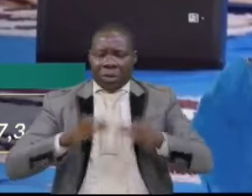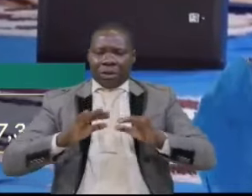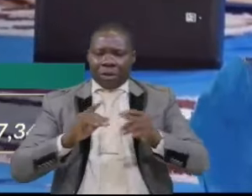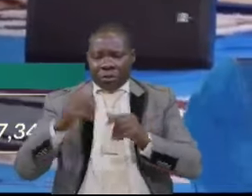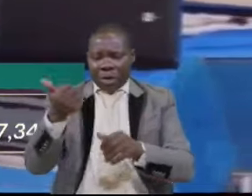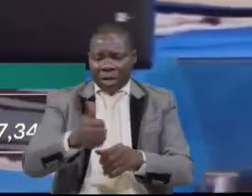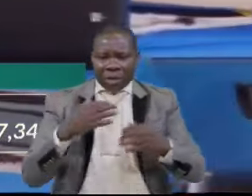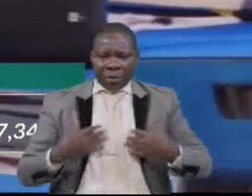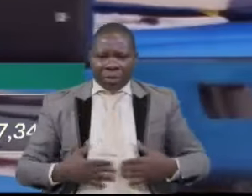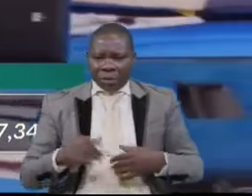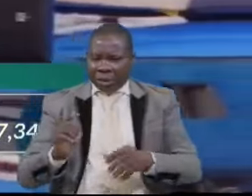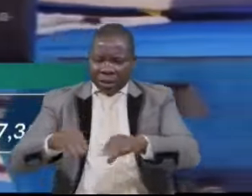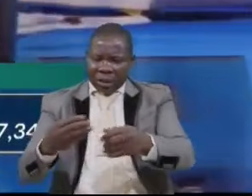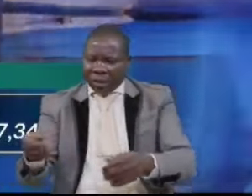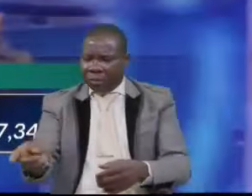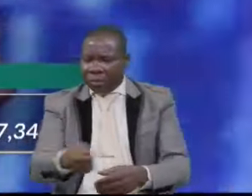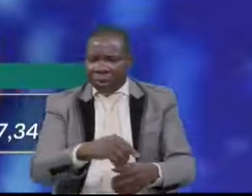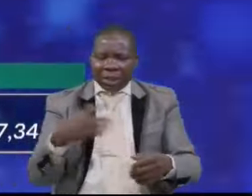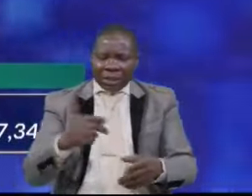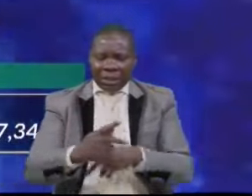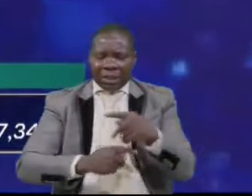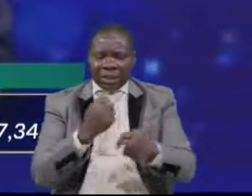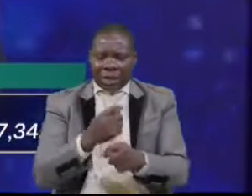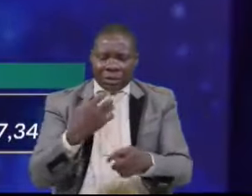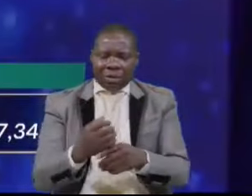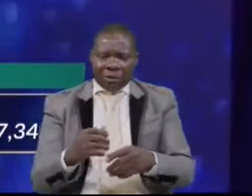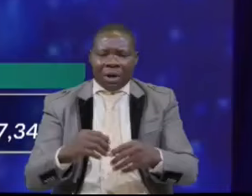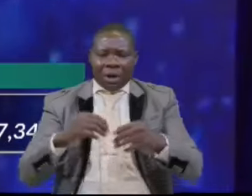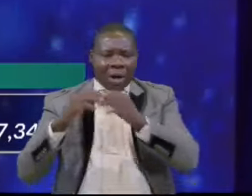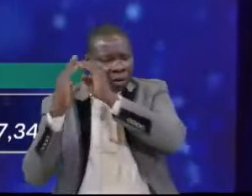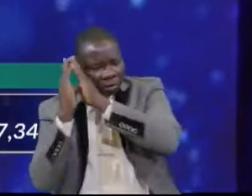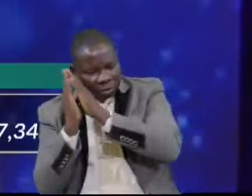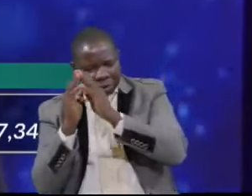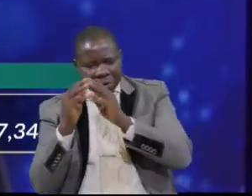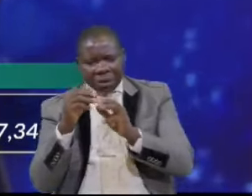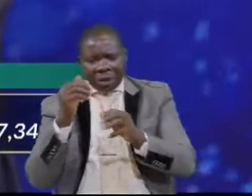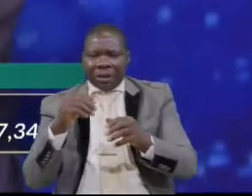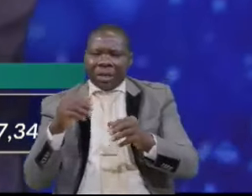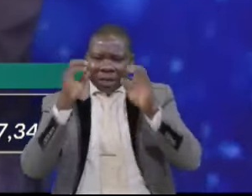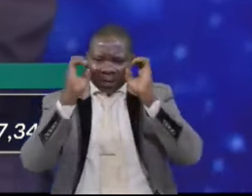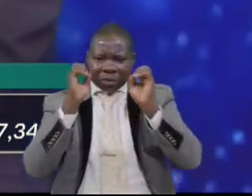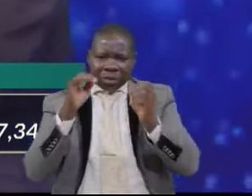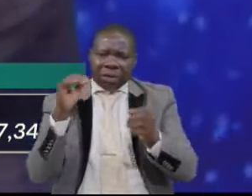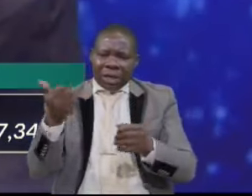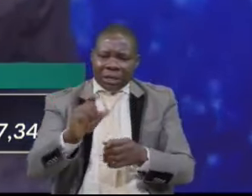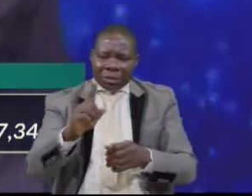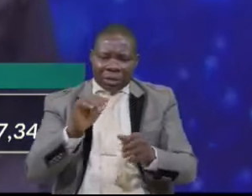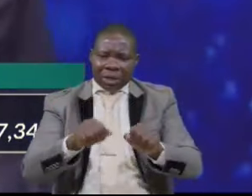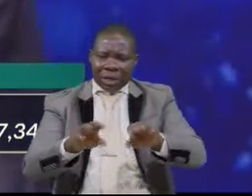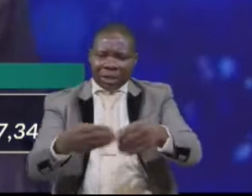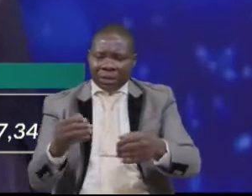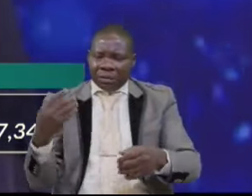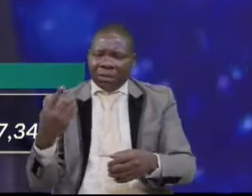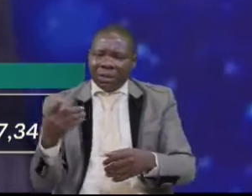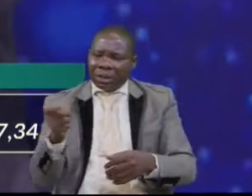could give. He taught them the language and the culture of the Chaldeans, and he gave them his dainties